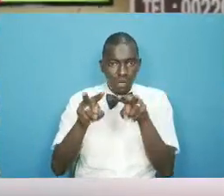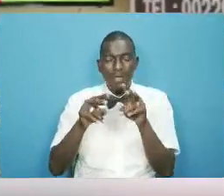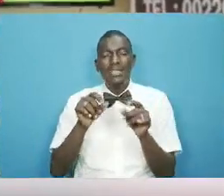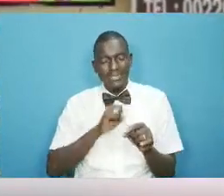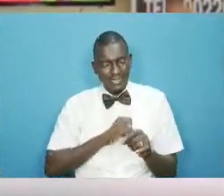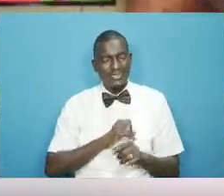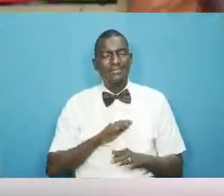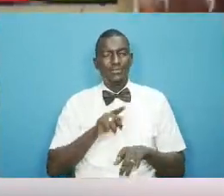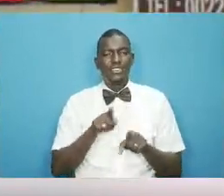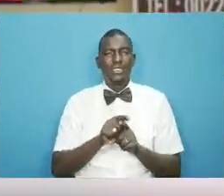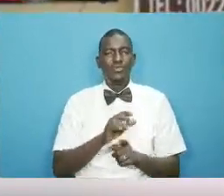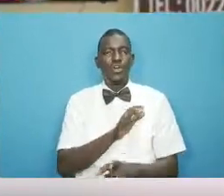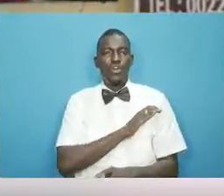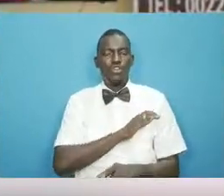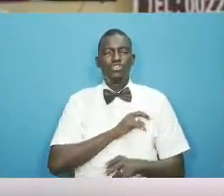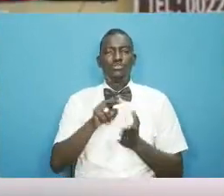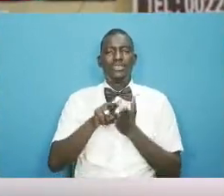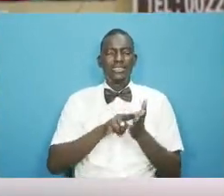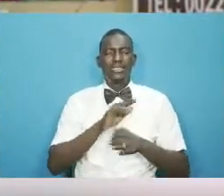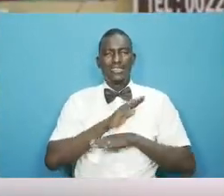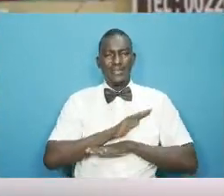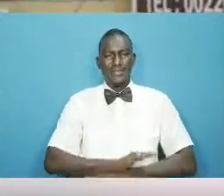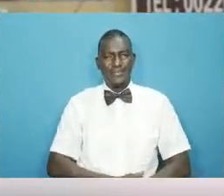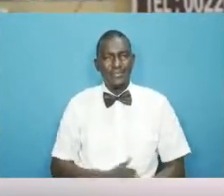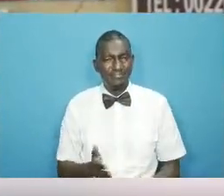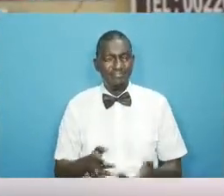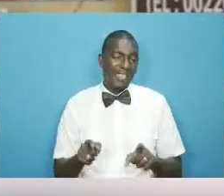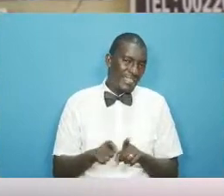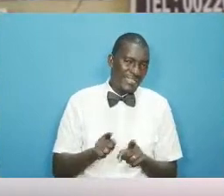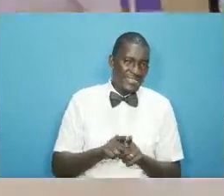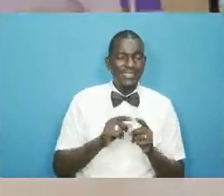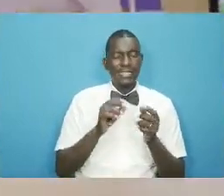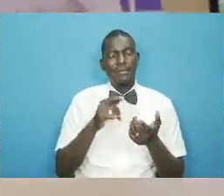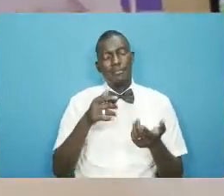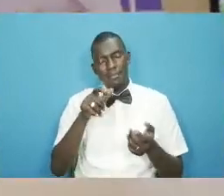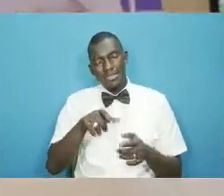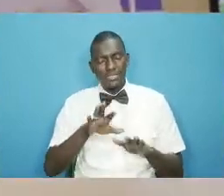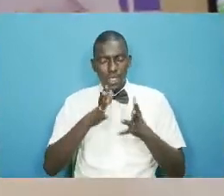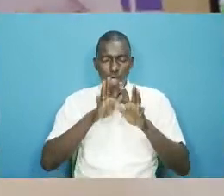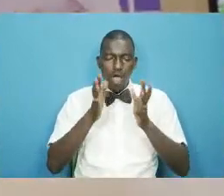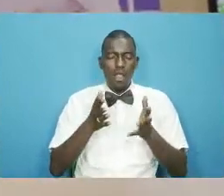satisfy client needs. Kiriwell Farm, he adds, is here for all Gambians.